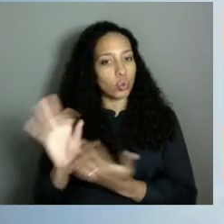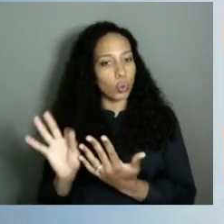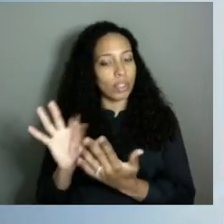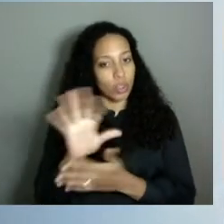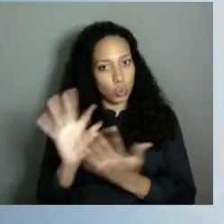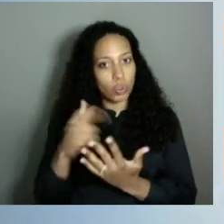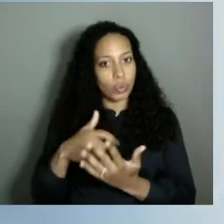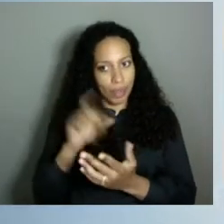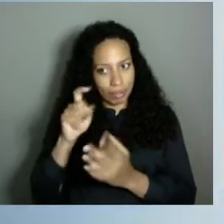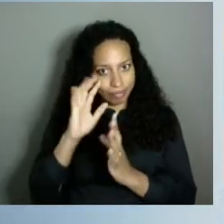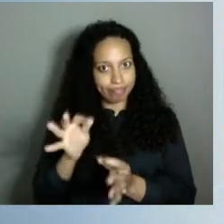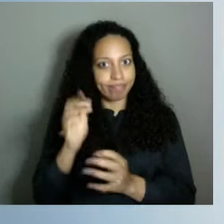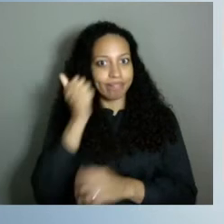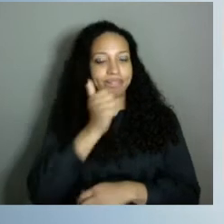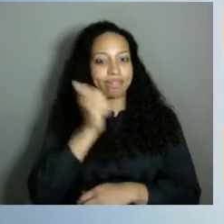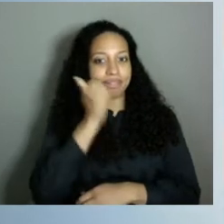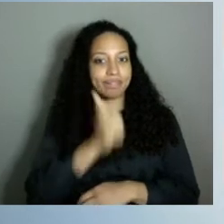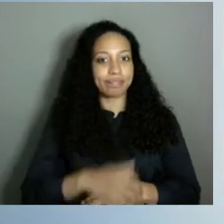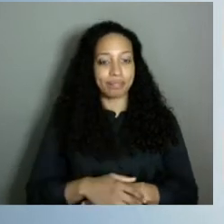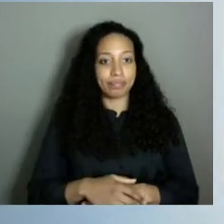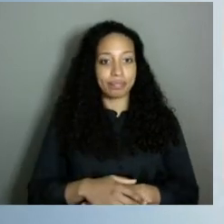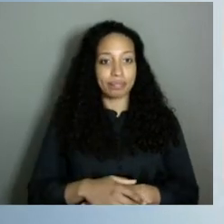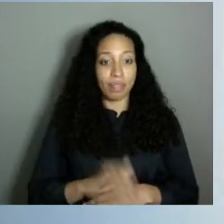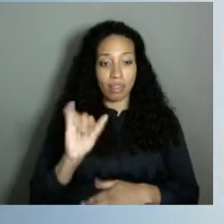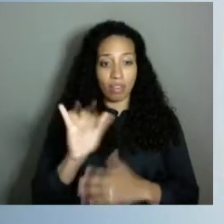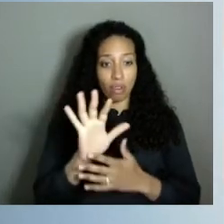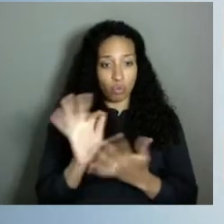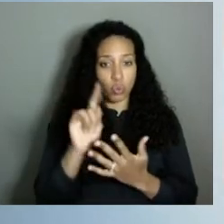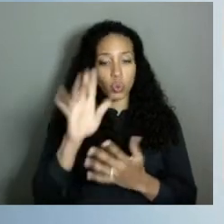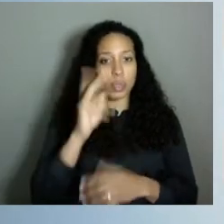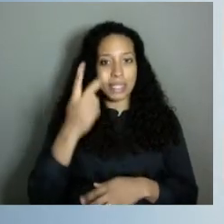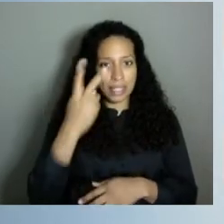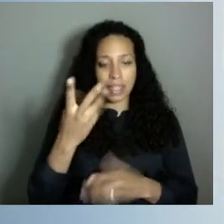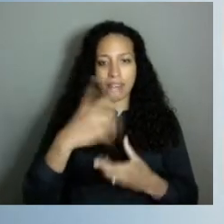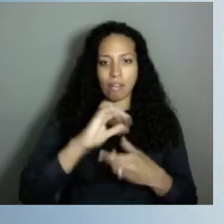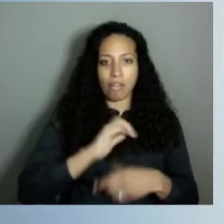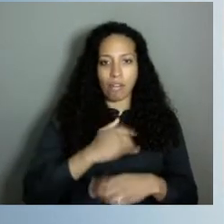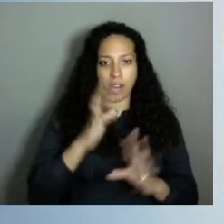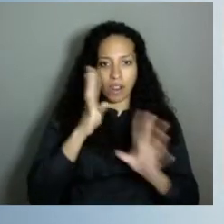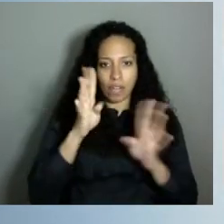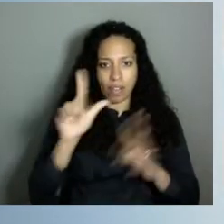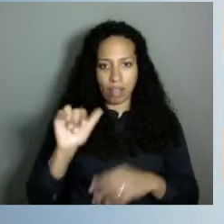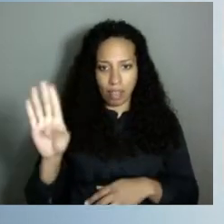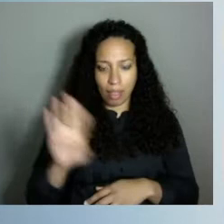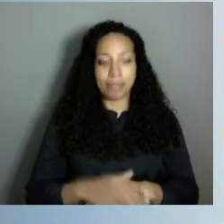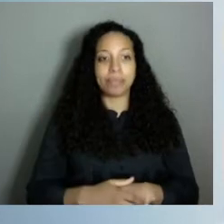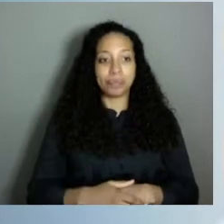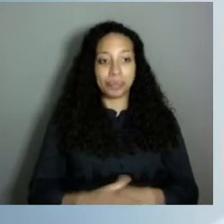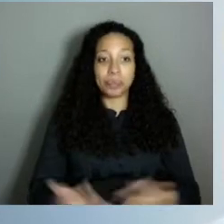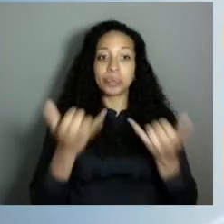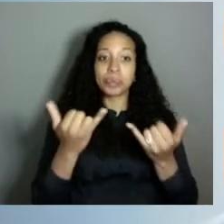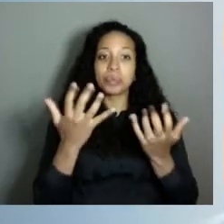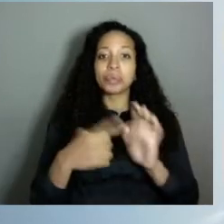day, and the choice that you will see reflected in our innovation lab. With that, we'd like to show you a